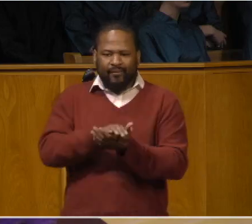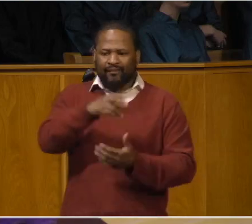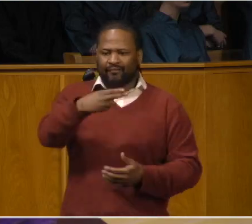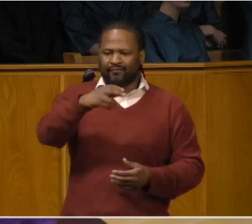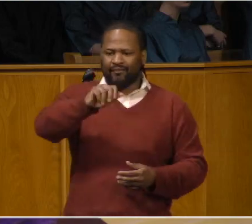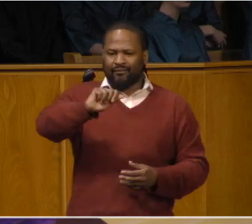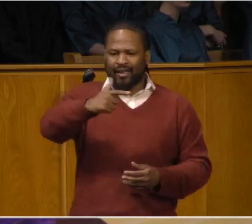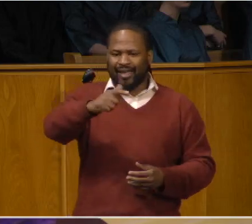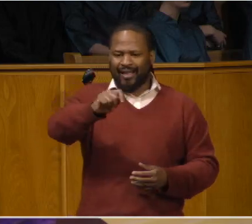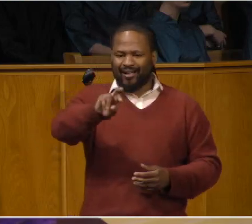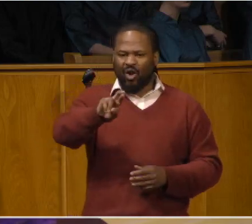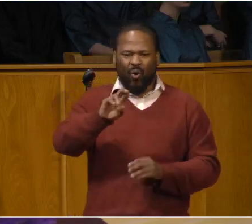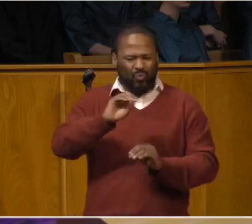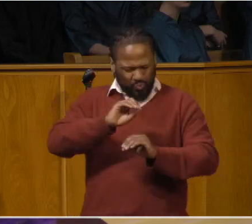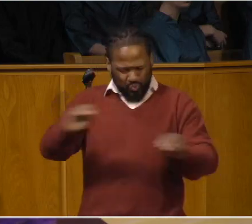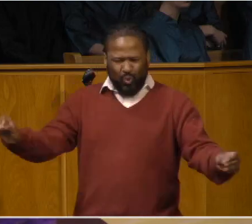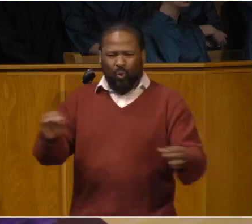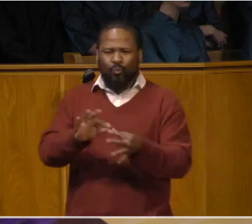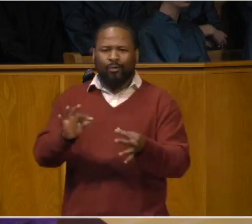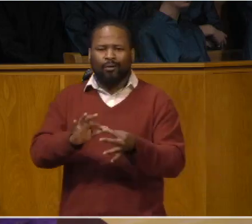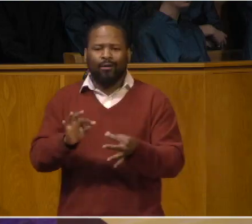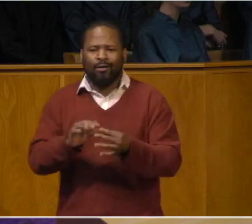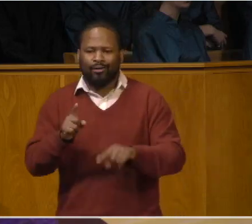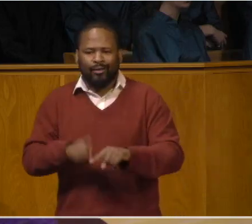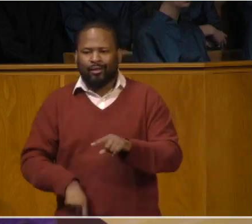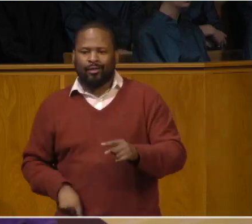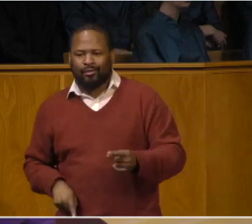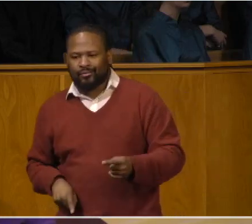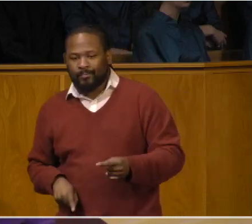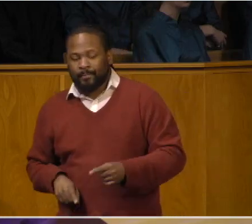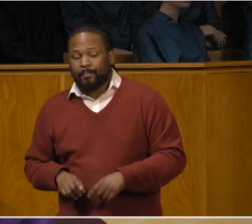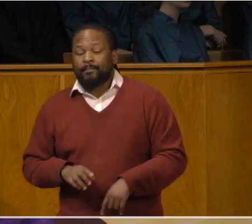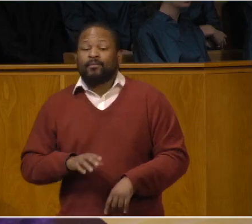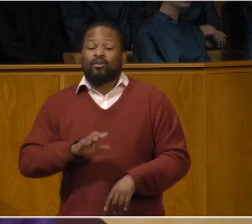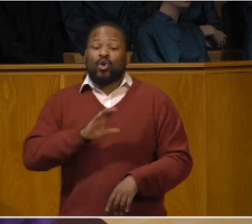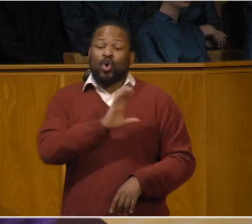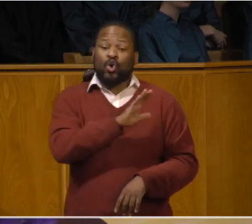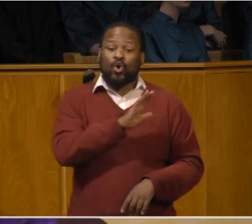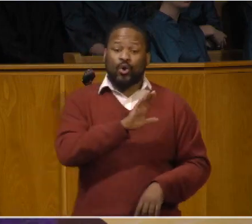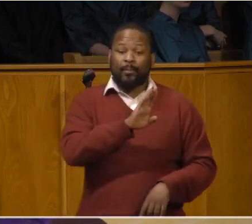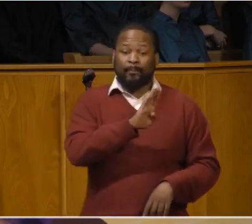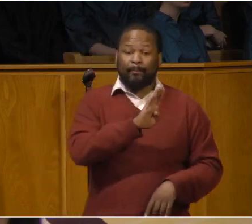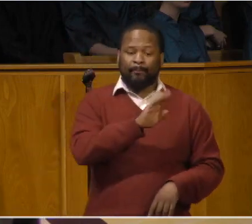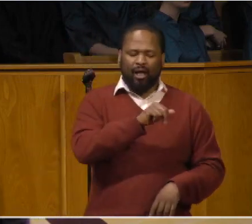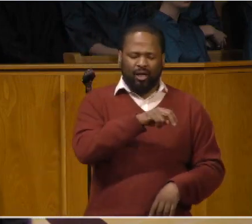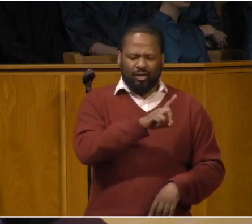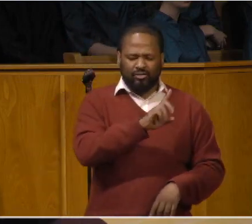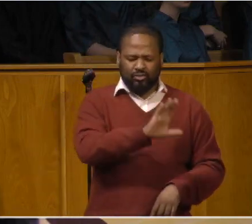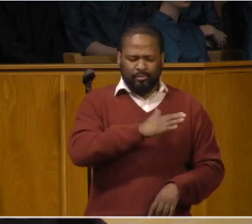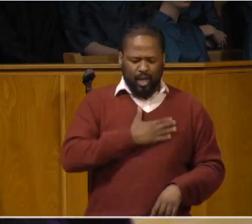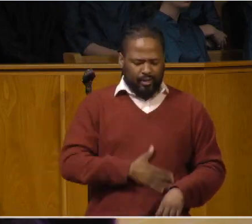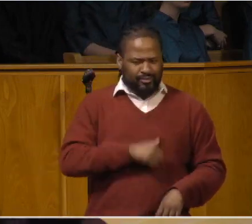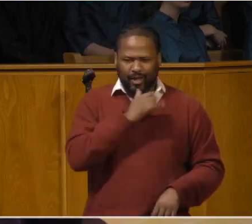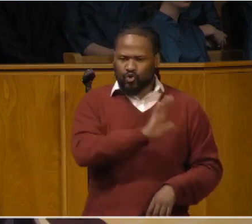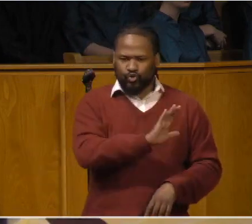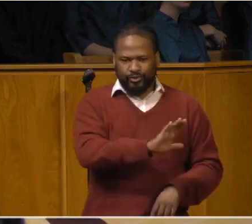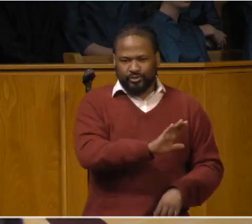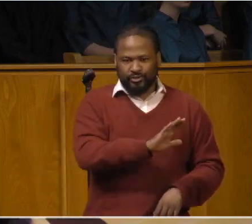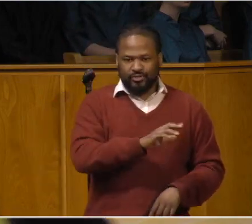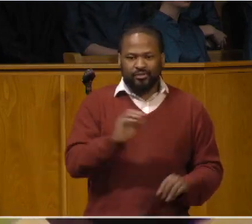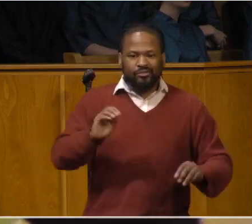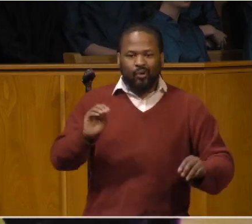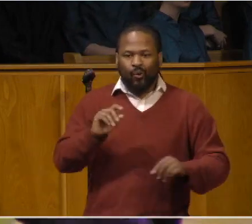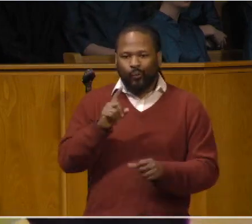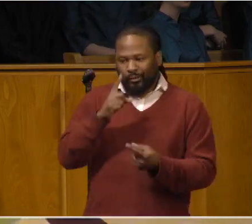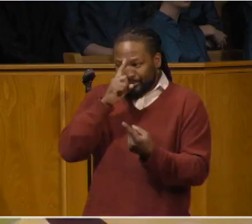not have any say in the matter. Her body was not her own. There was no consent because both of them